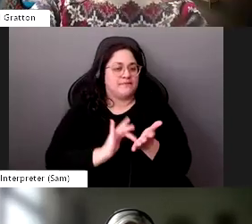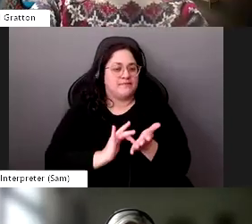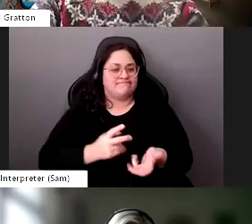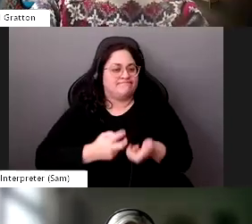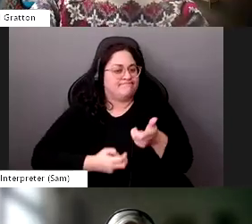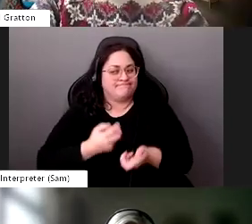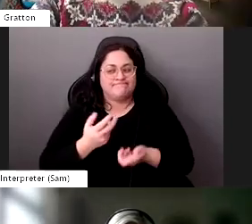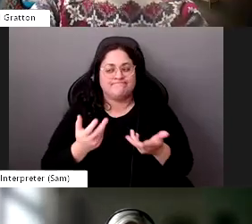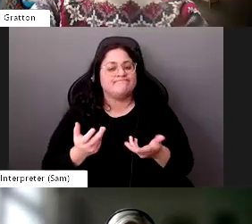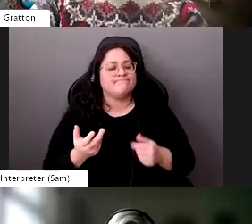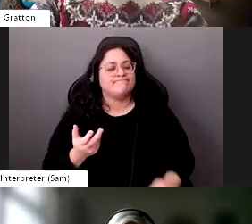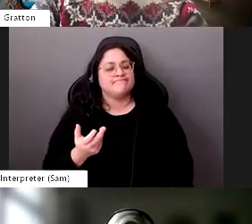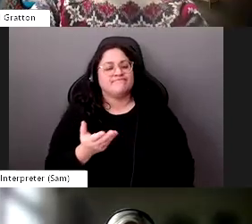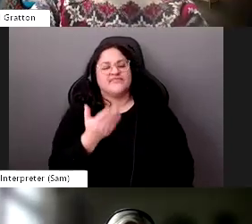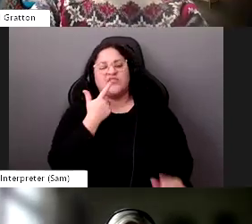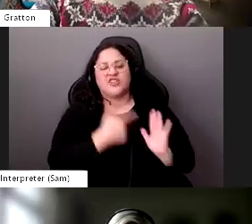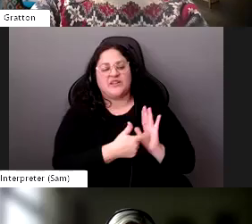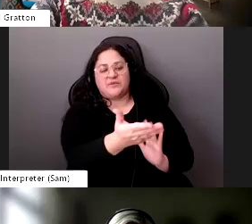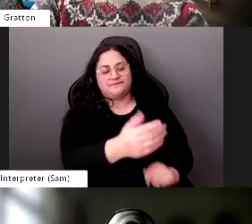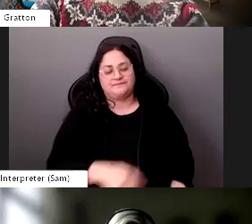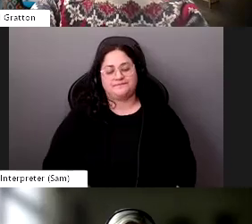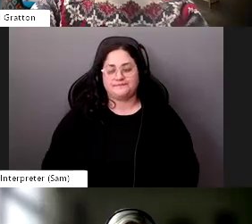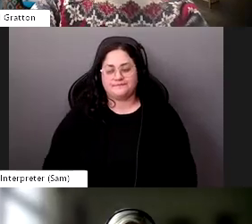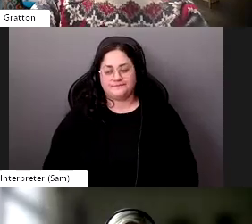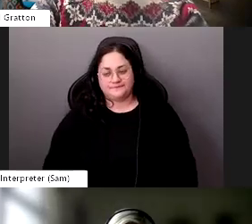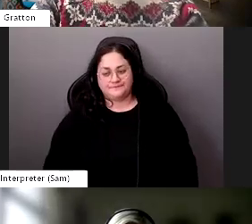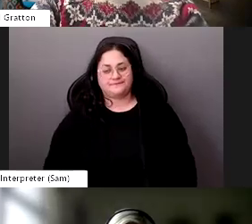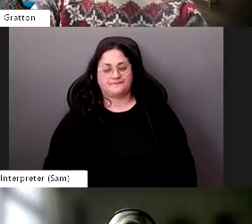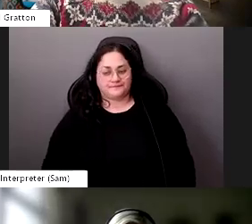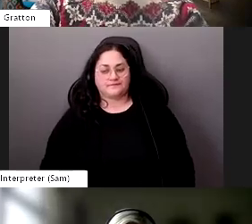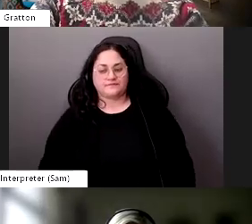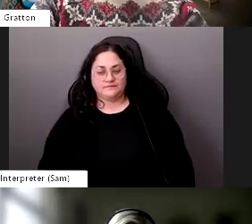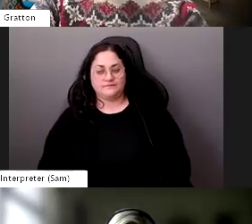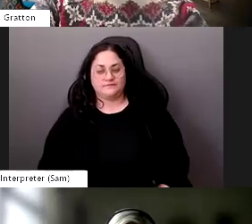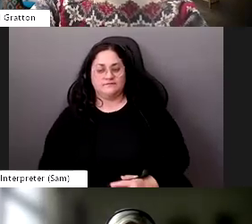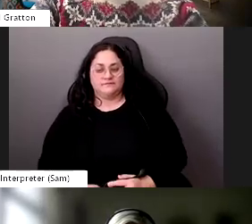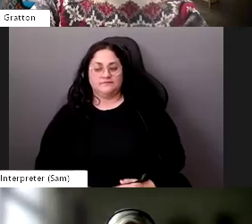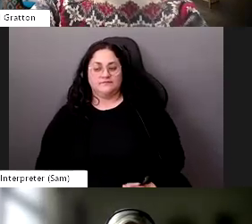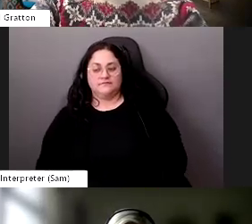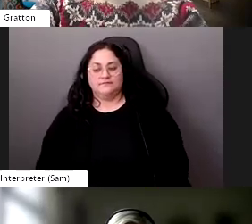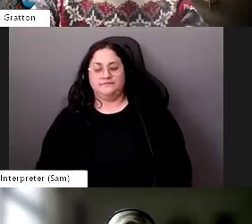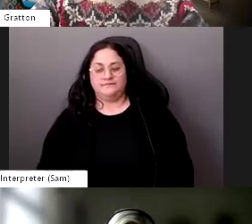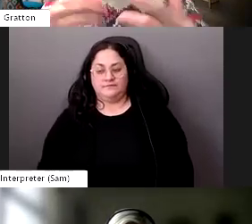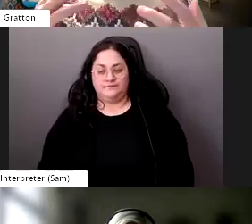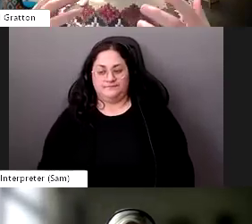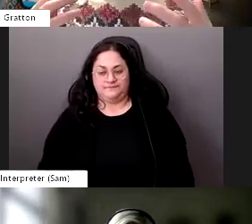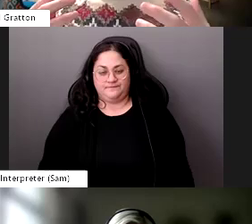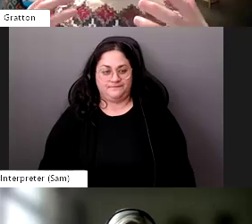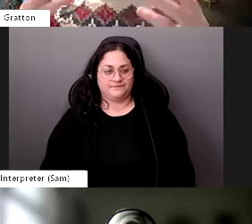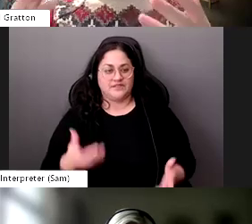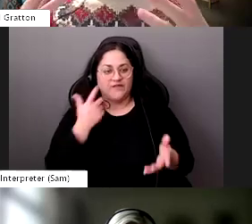I have a hangnail. How do I treat it? Right?